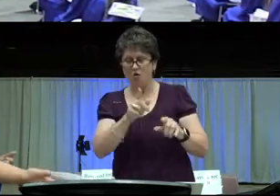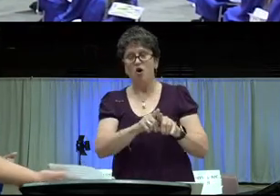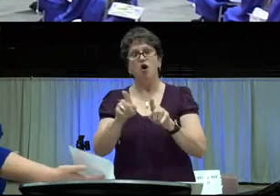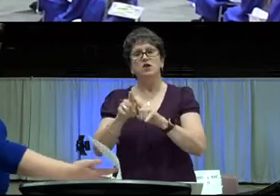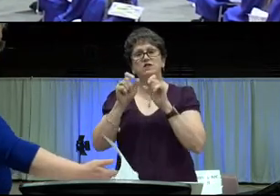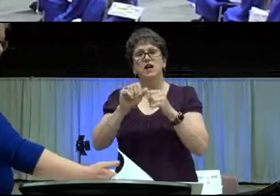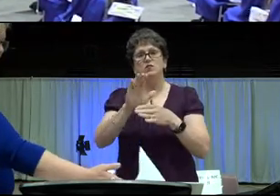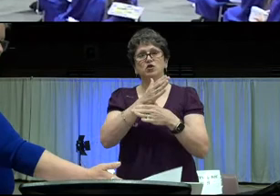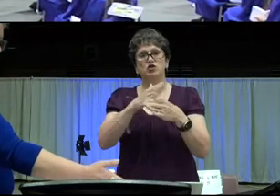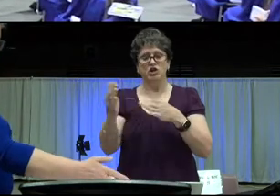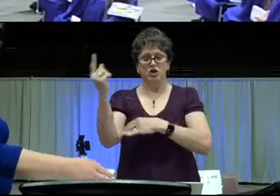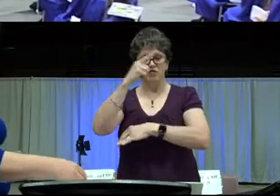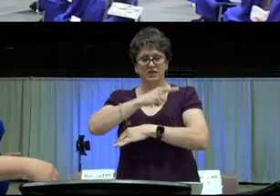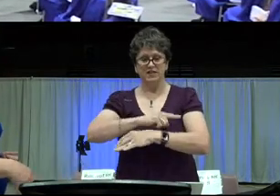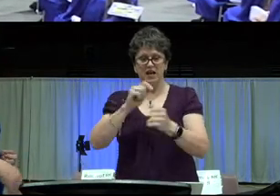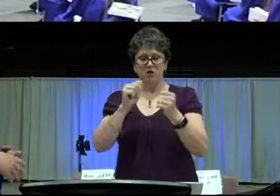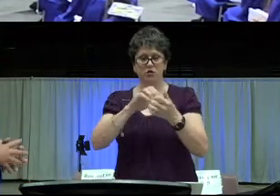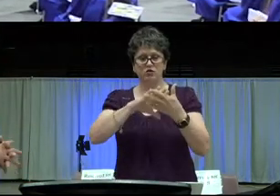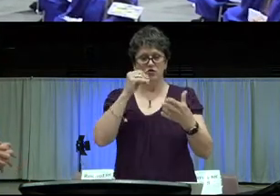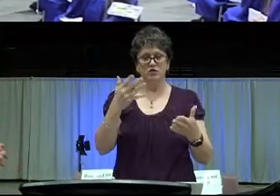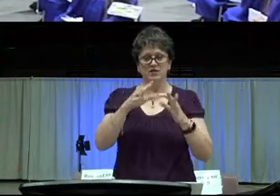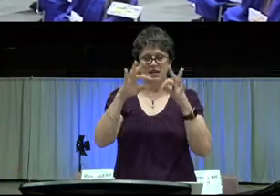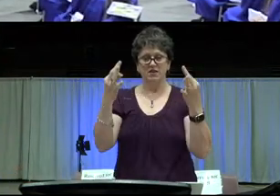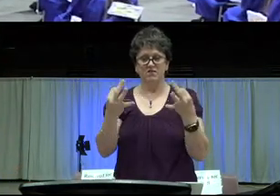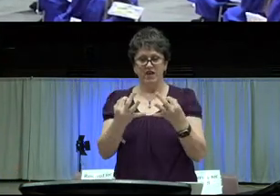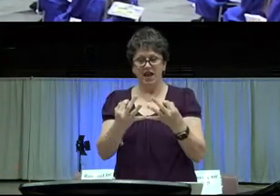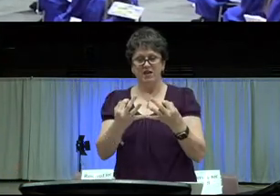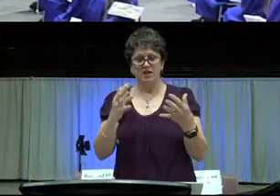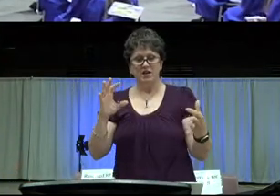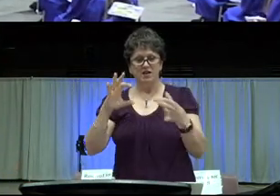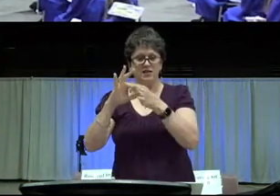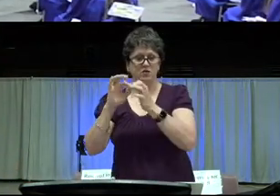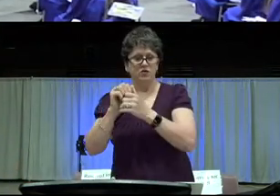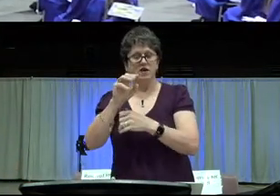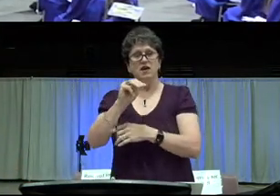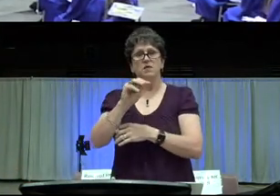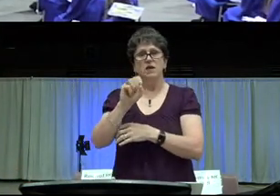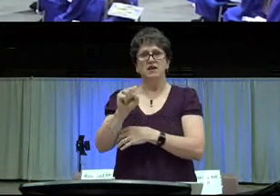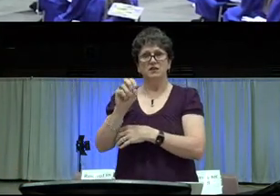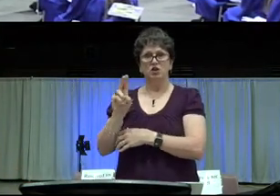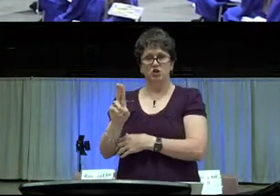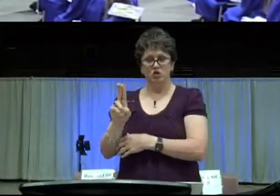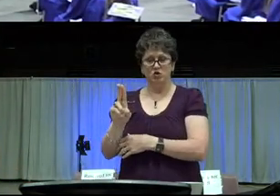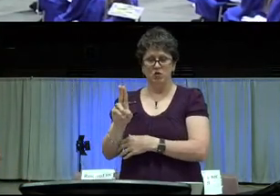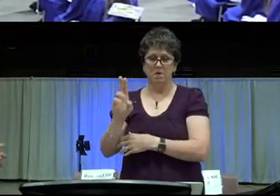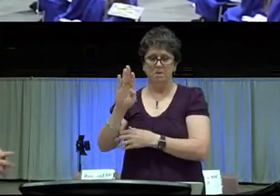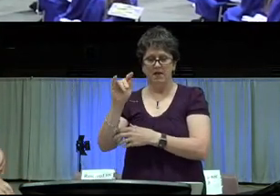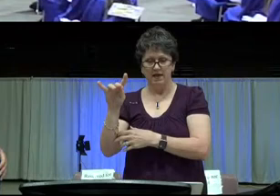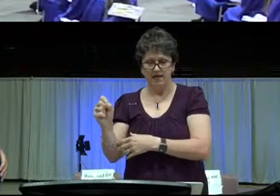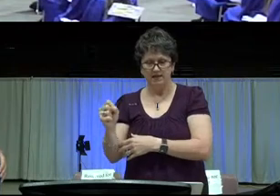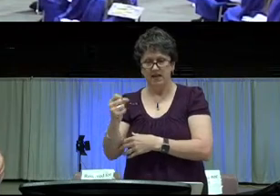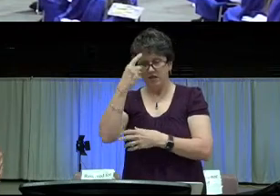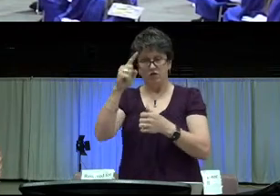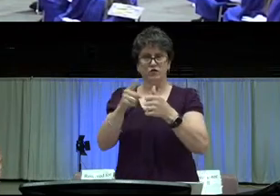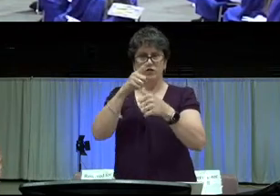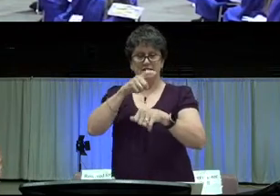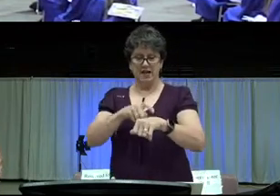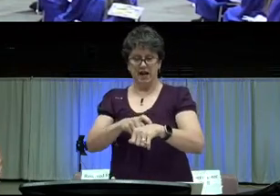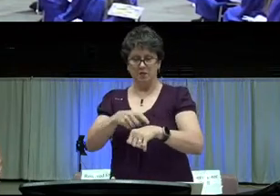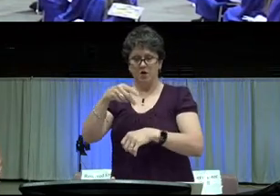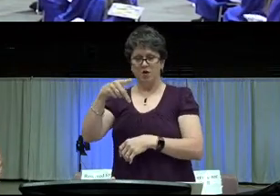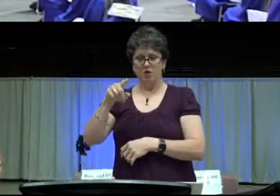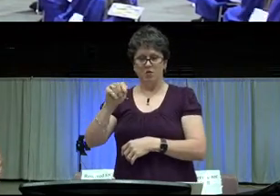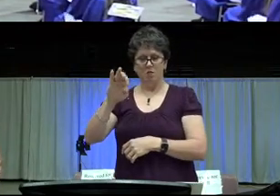also able to share the day with students and their families affiliated with Montana State University Billings, and for the